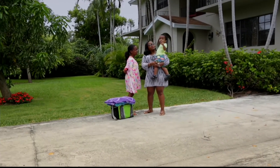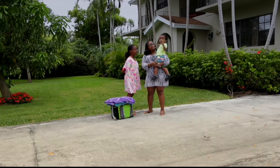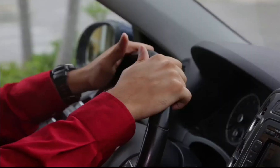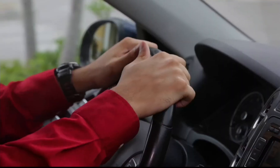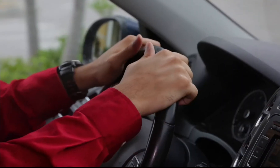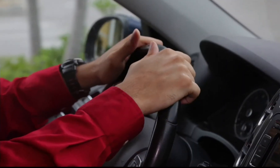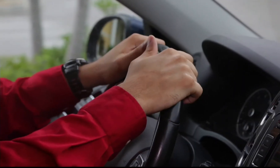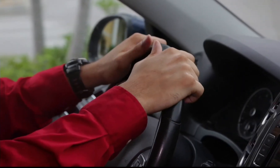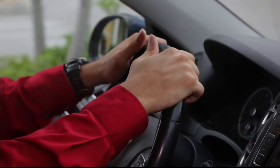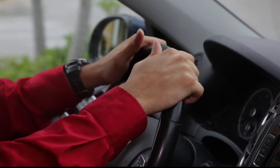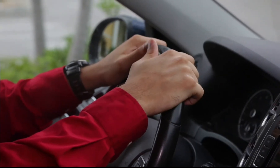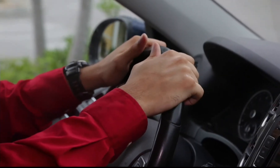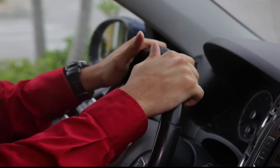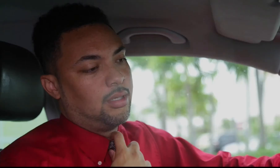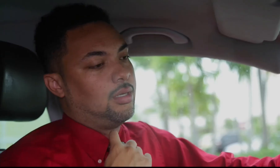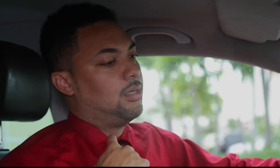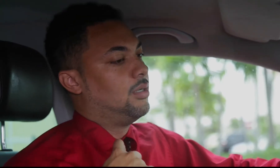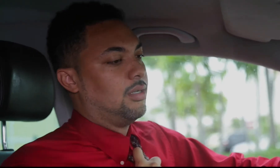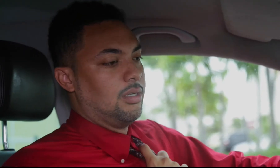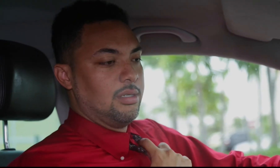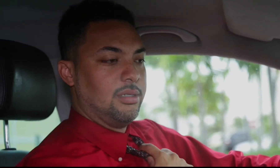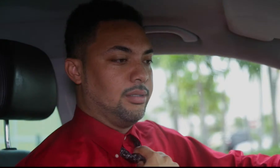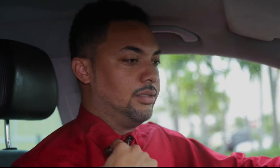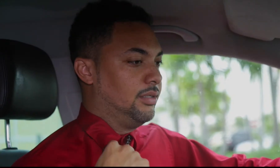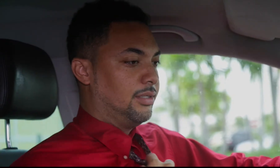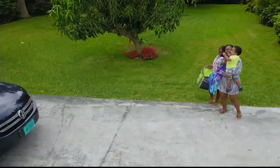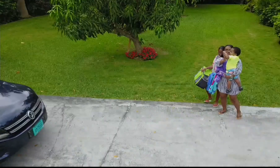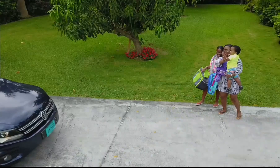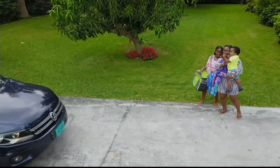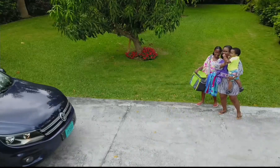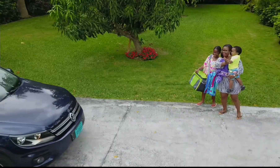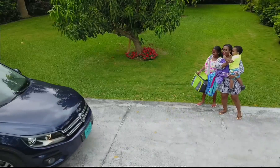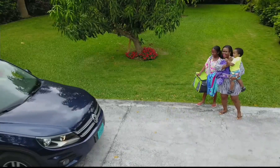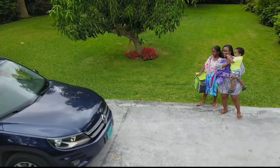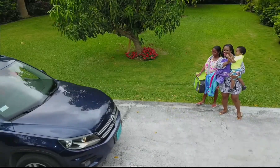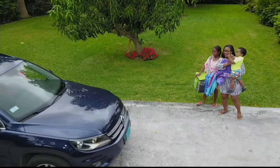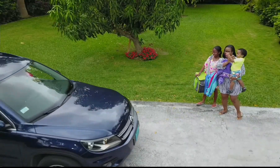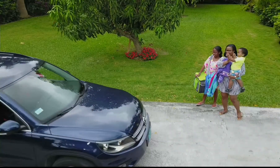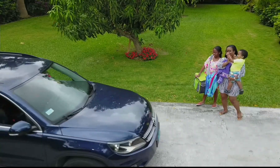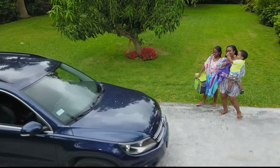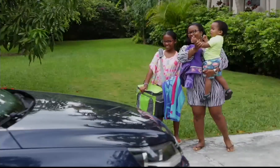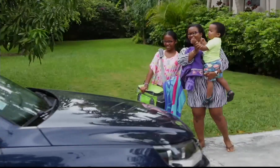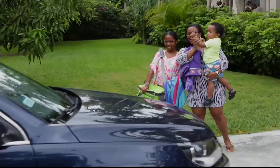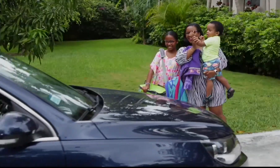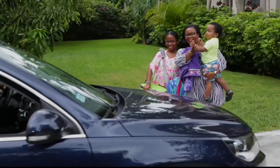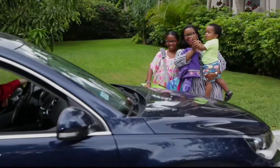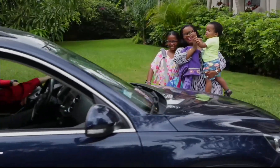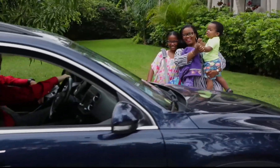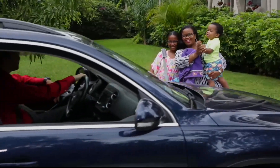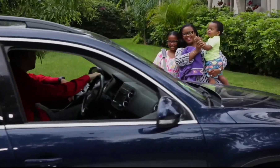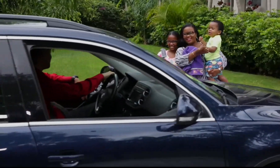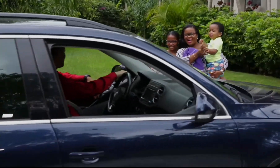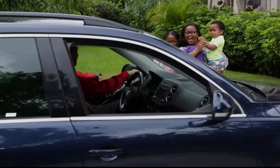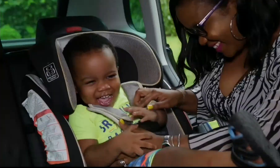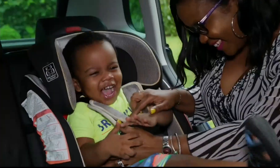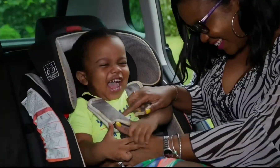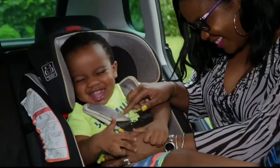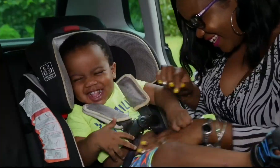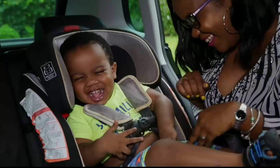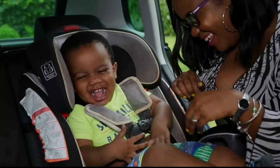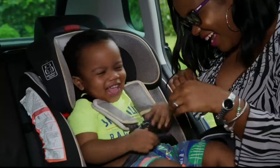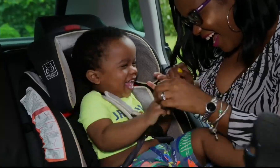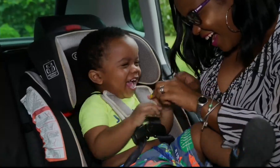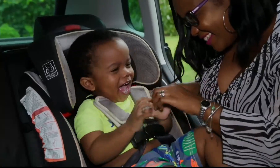Shell Unleaded improves your fuel economy, giving increased miles per gallon, allowing you to do more of what you really want.